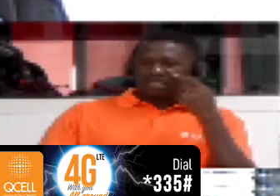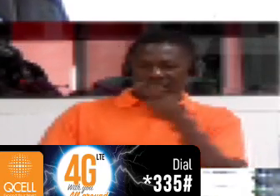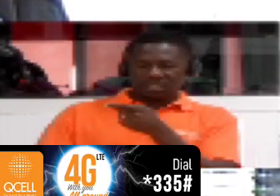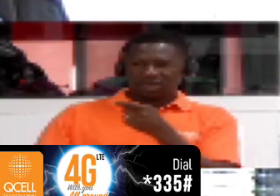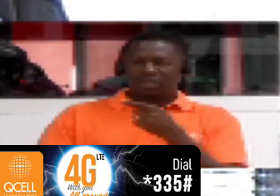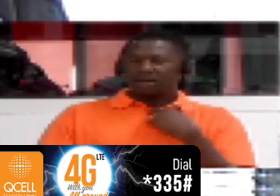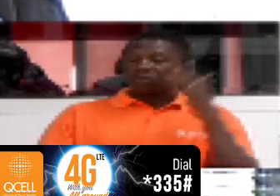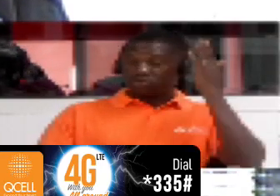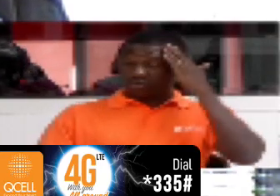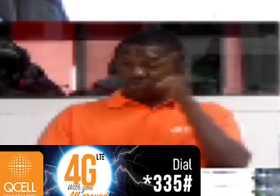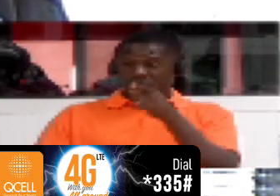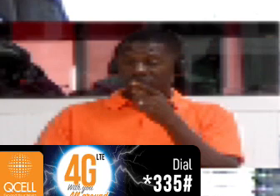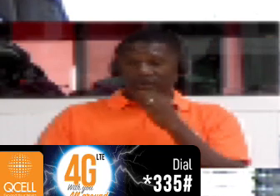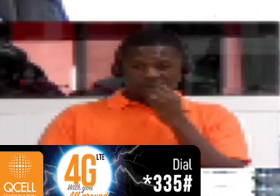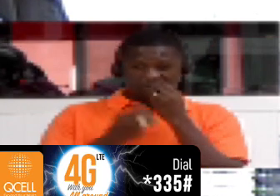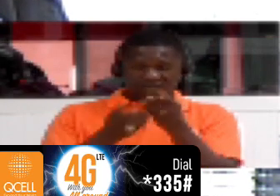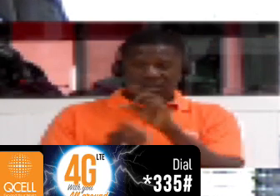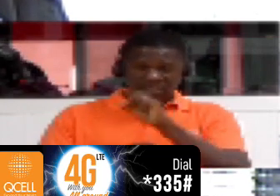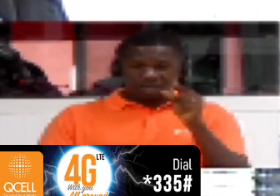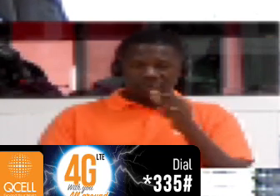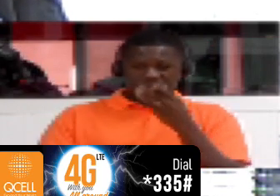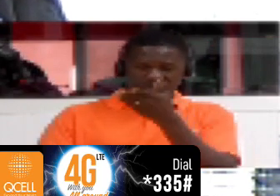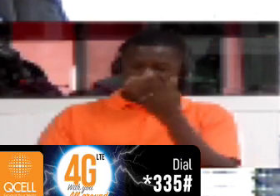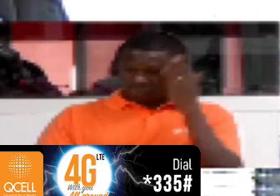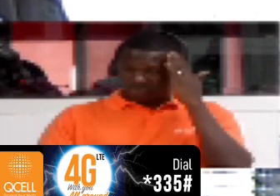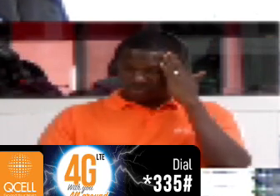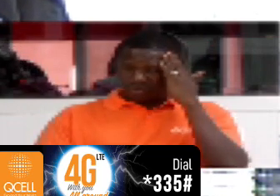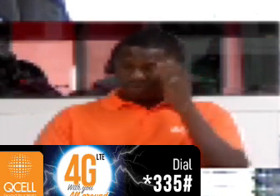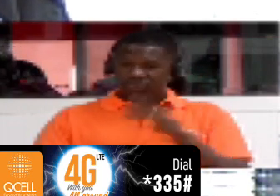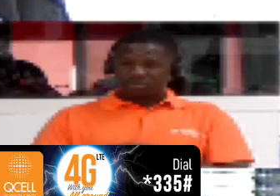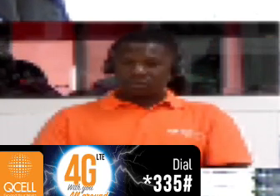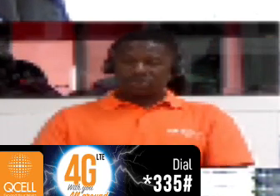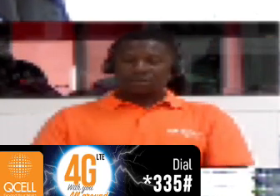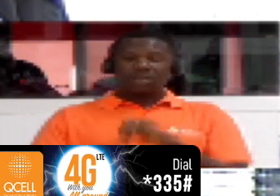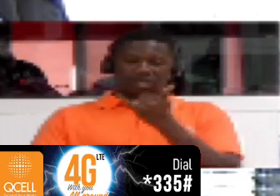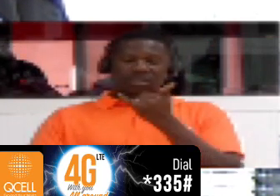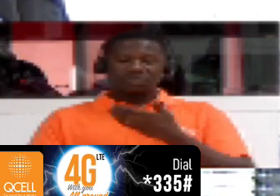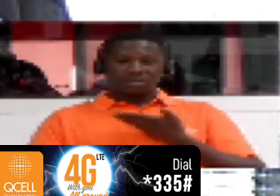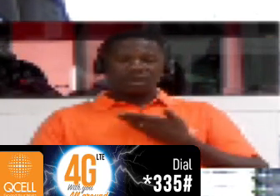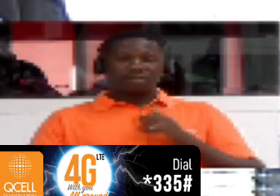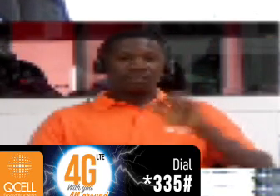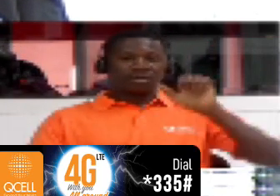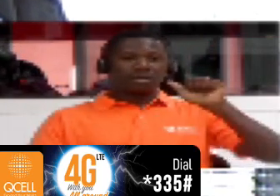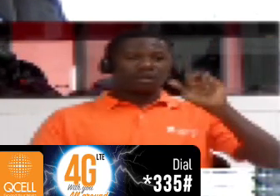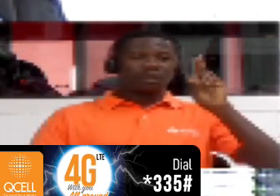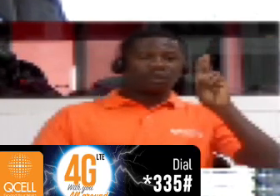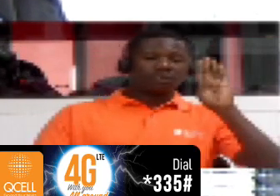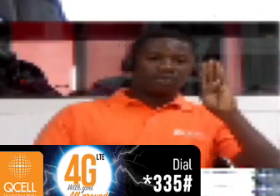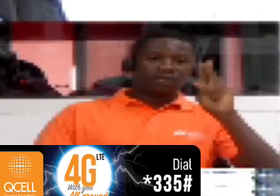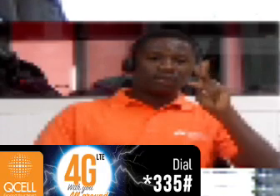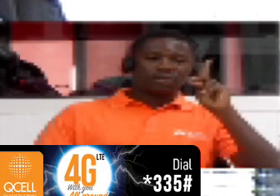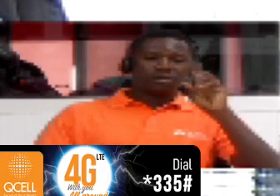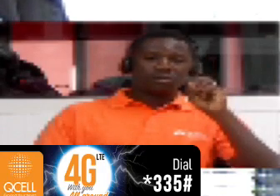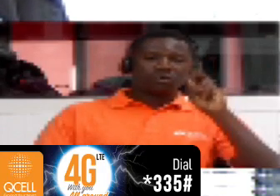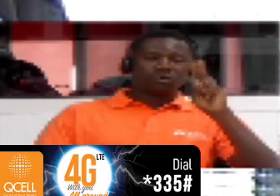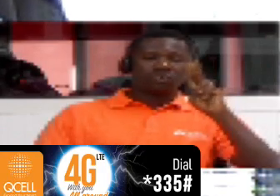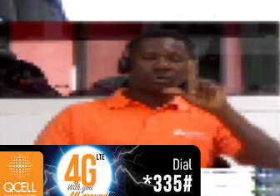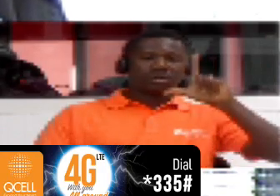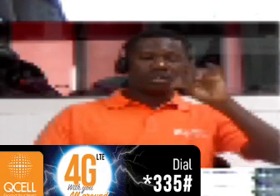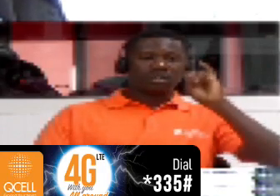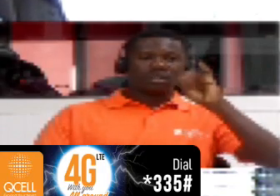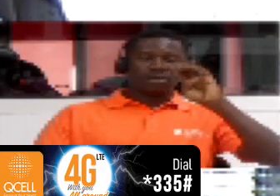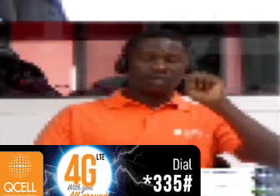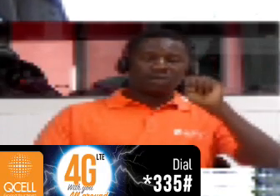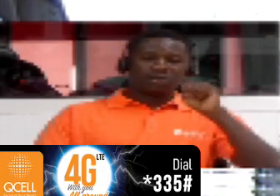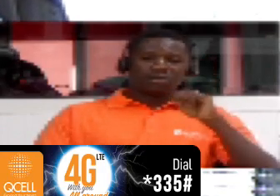andu ya ilong fo yewlu fo no ba. Ablai Diallo bije Janino. Yes, Ablai Diallo. Temanna wulung maje. Janino,